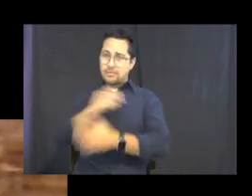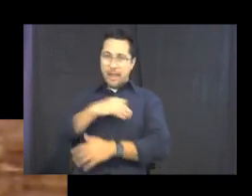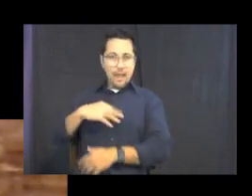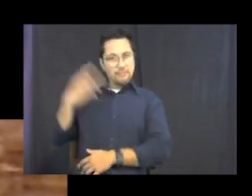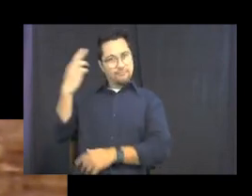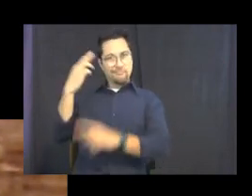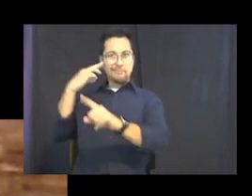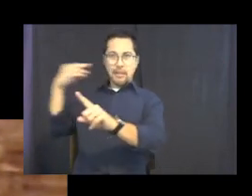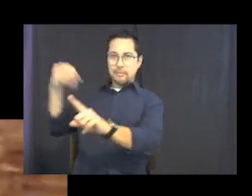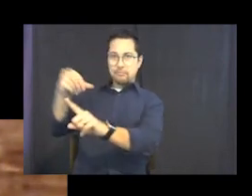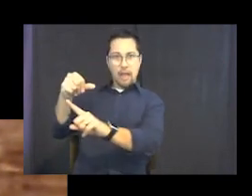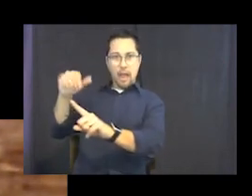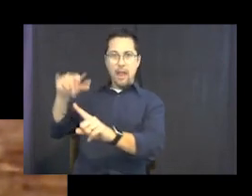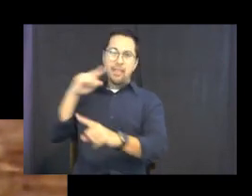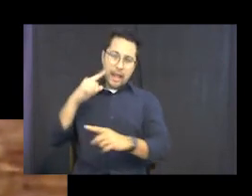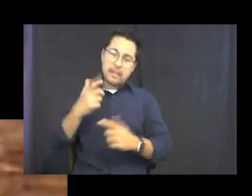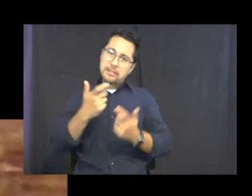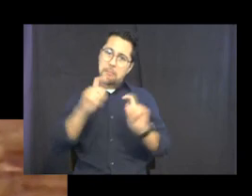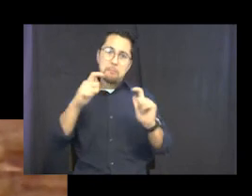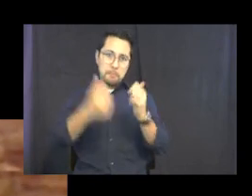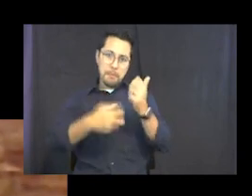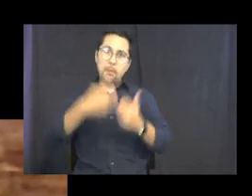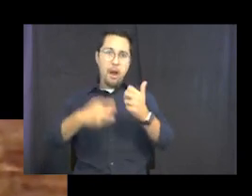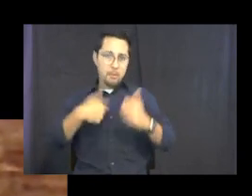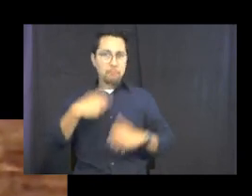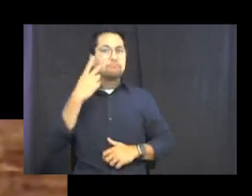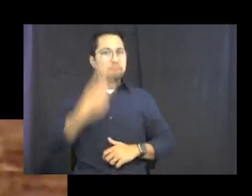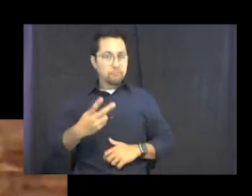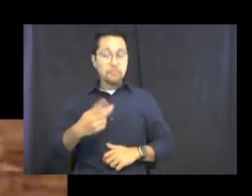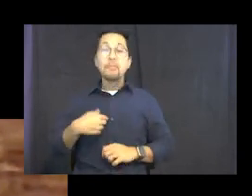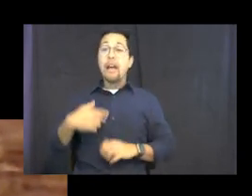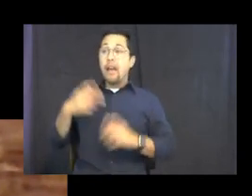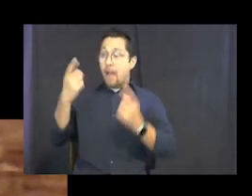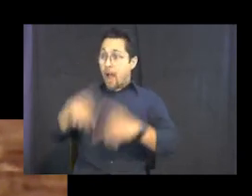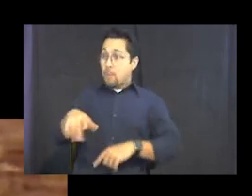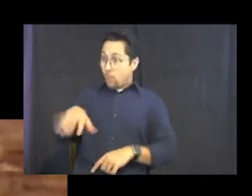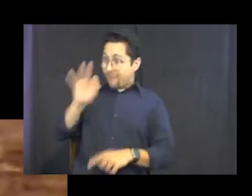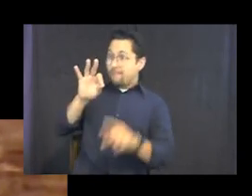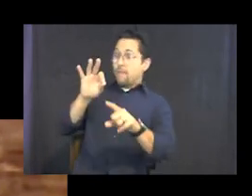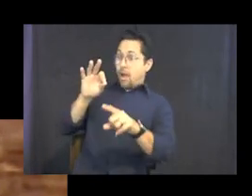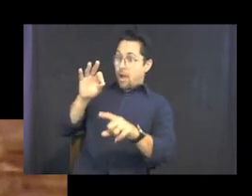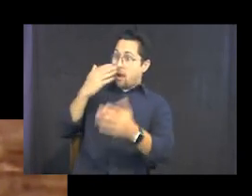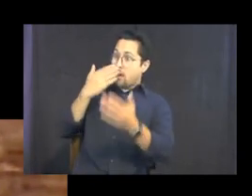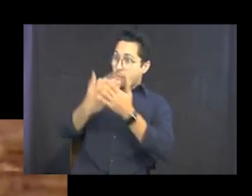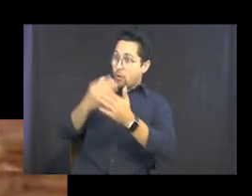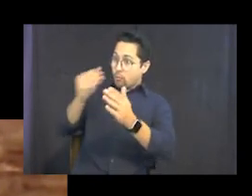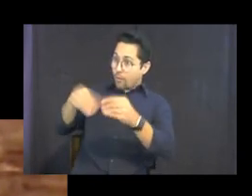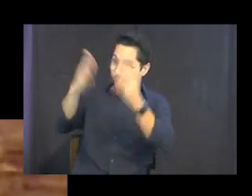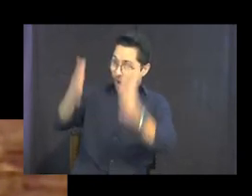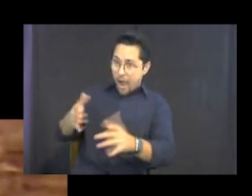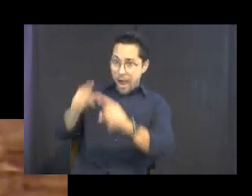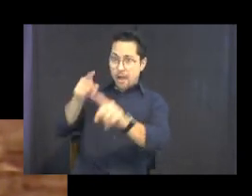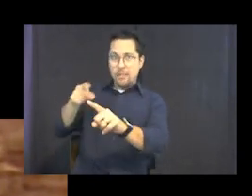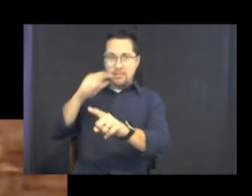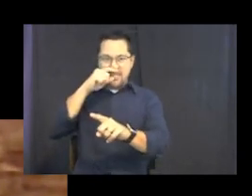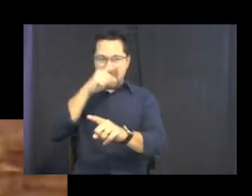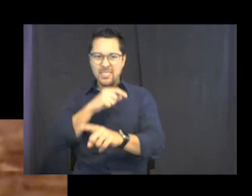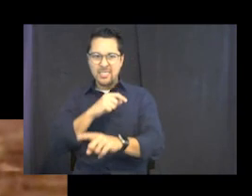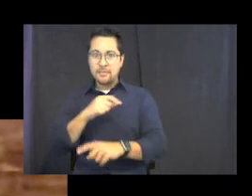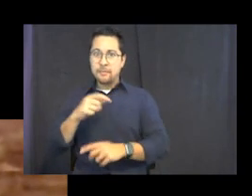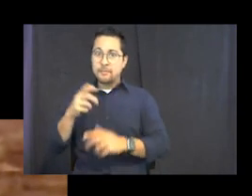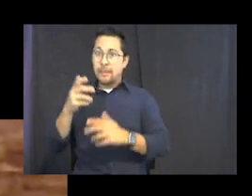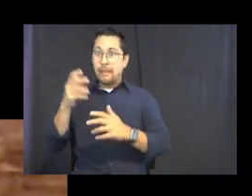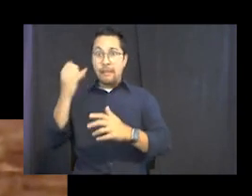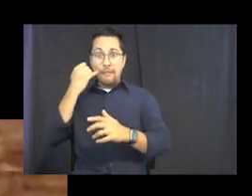I think that's the biggest problem that we're having right now. And then when we do find suitable providers, it's like the staffing, as soon as they